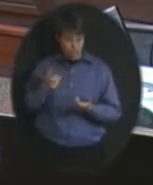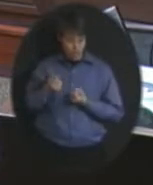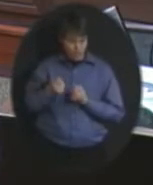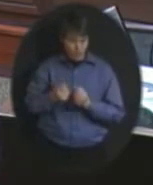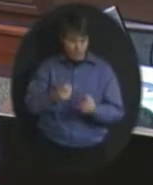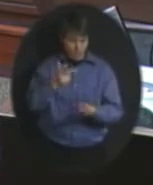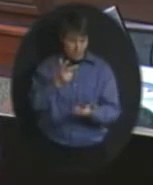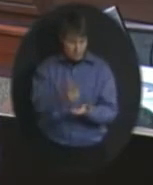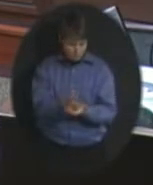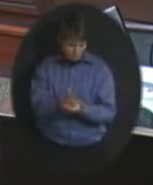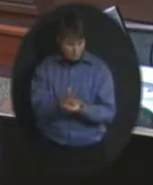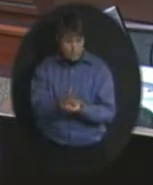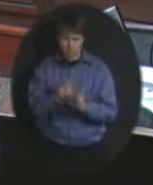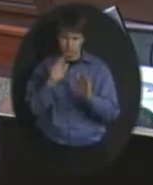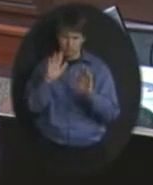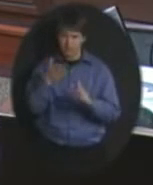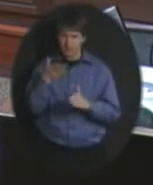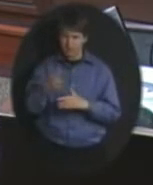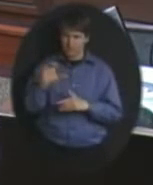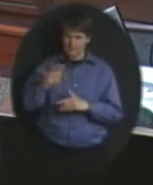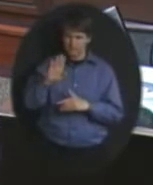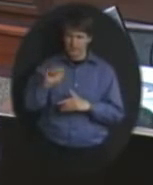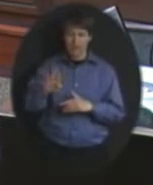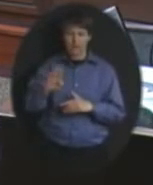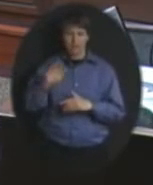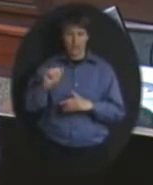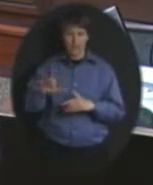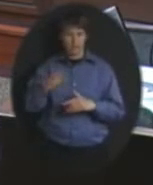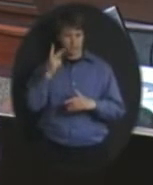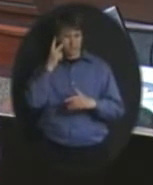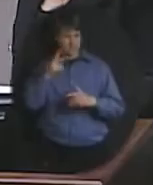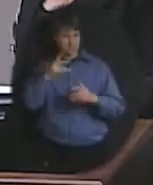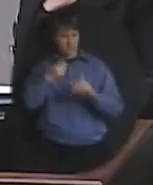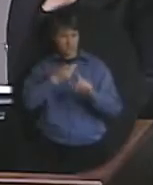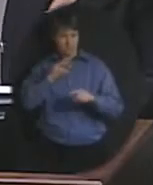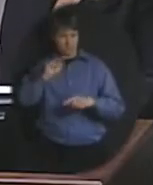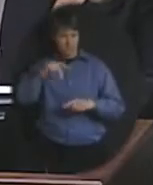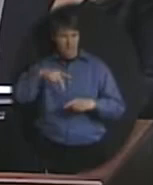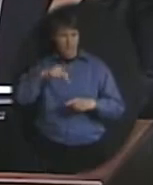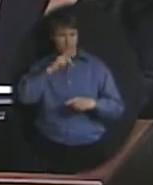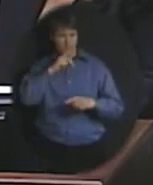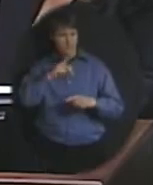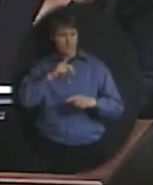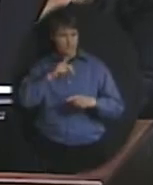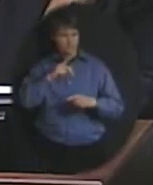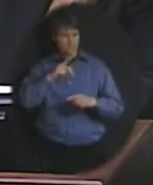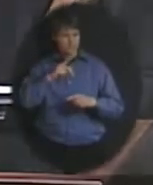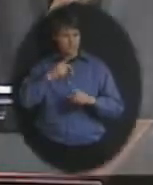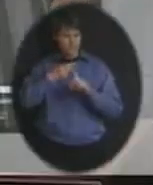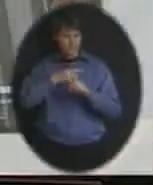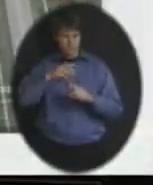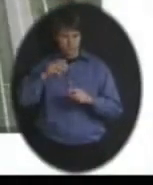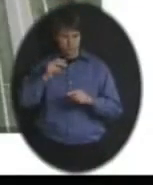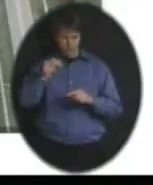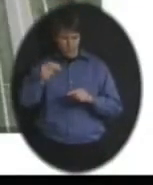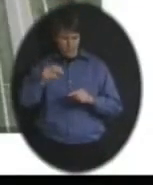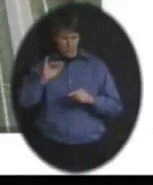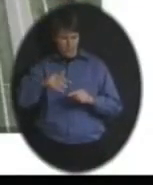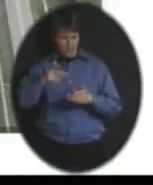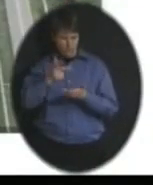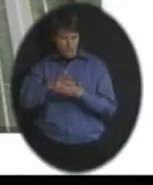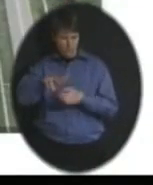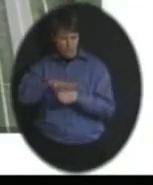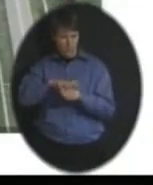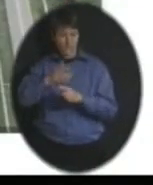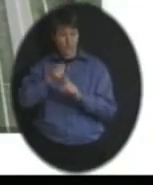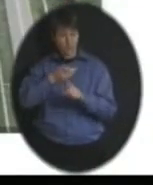lot, which is great there at CBAC. The location, if you can see where it is from the map, really sits right off that parking lot to the north of it. And